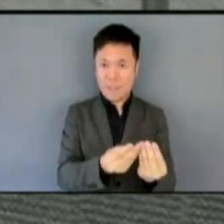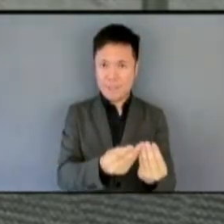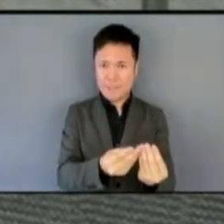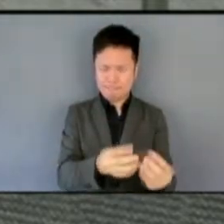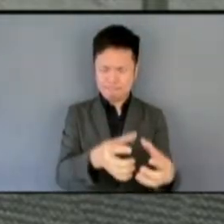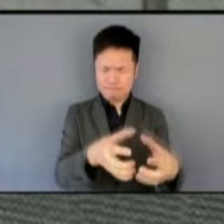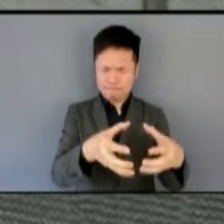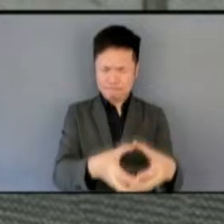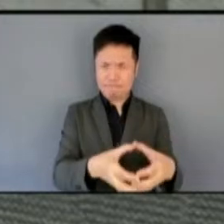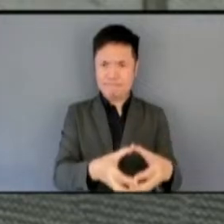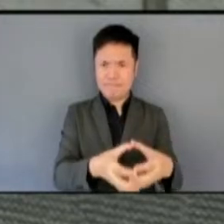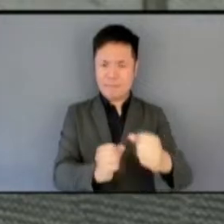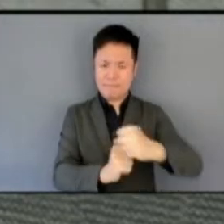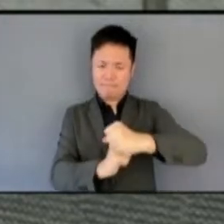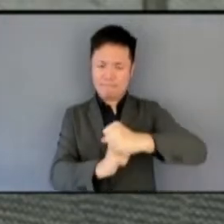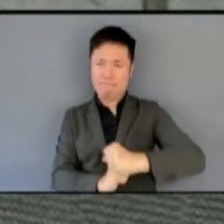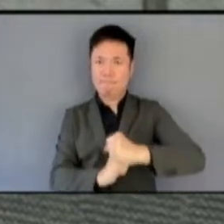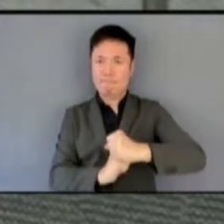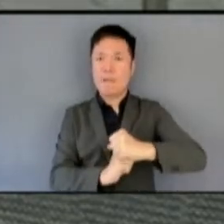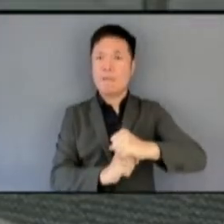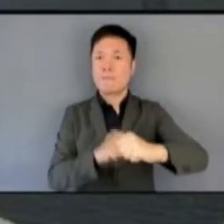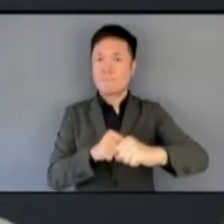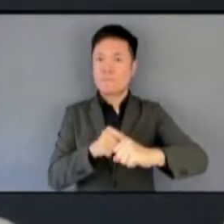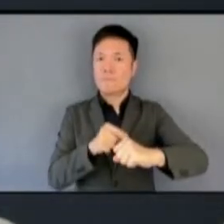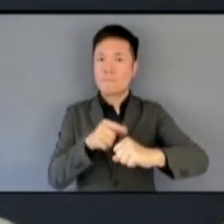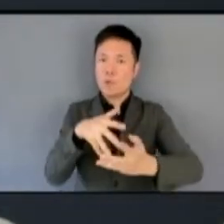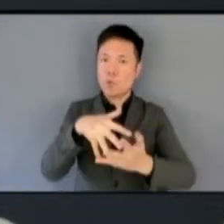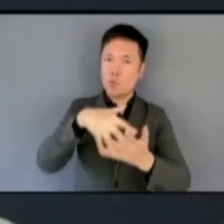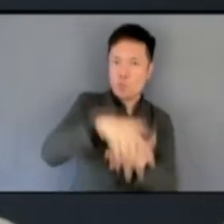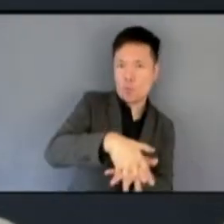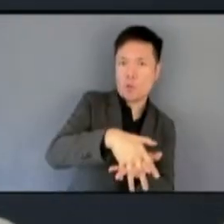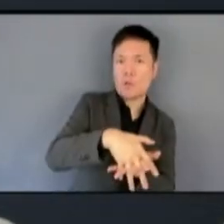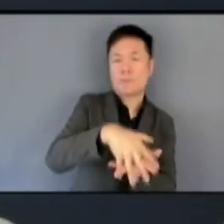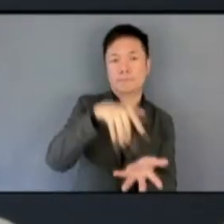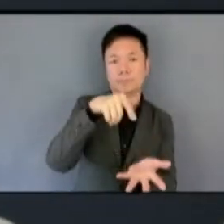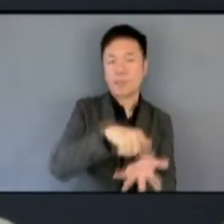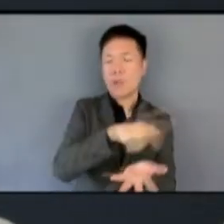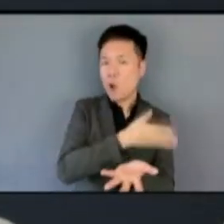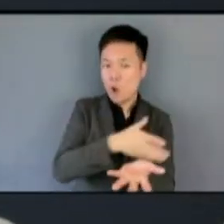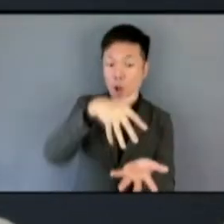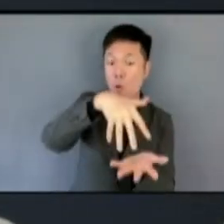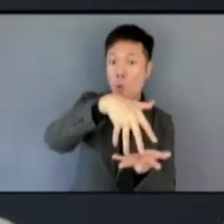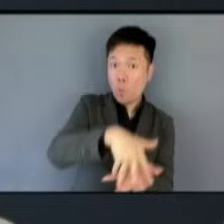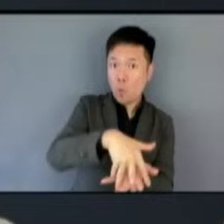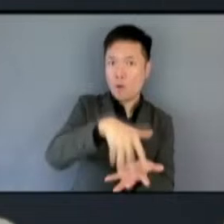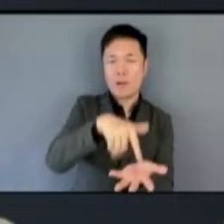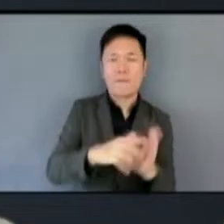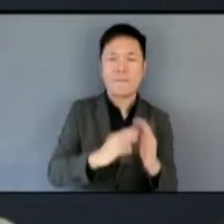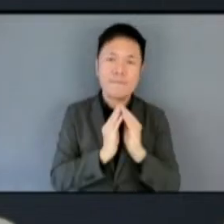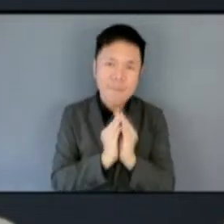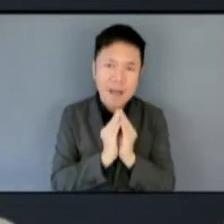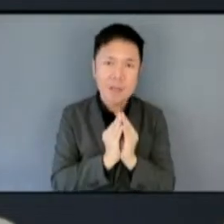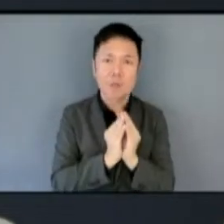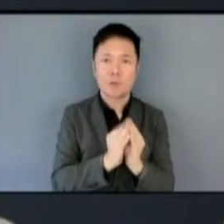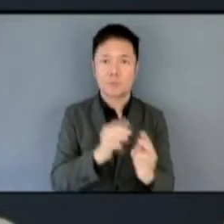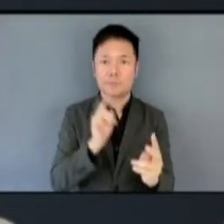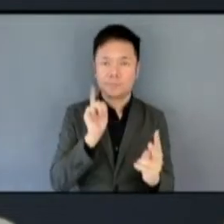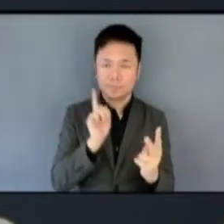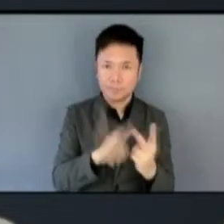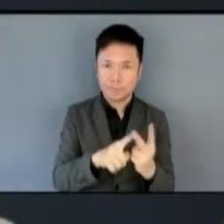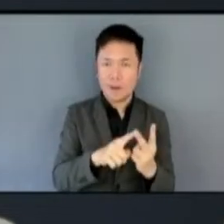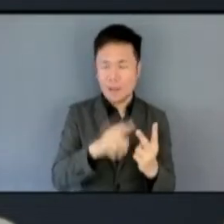around which you design everything. That has to be. They have the repository of values, They are the future. They have